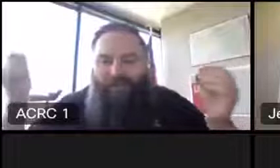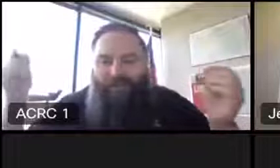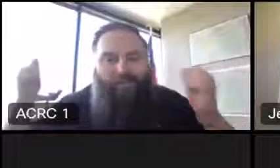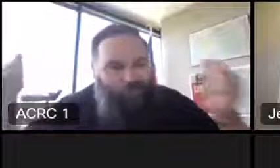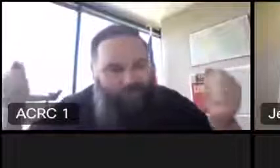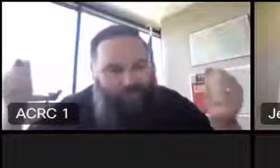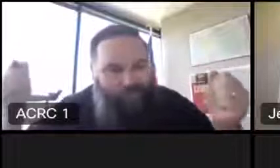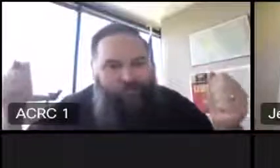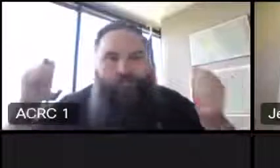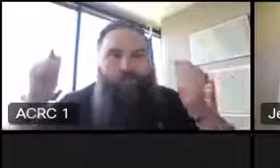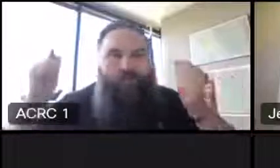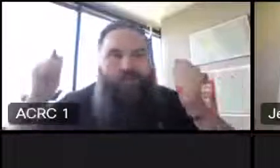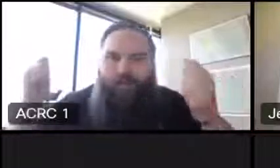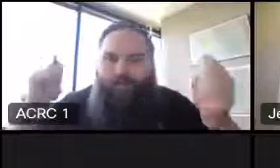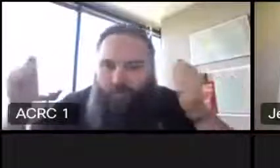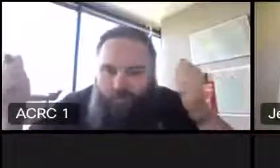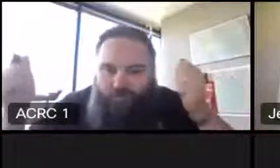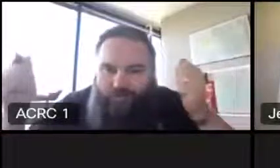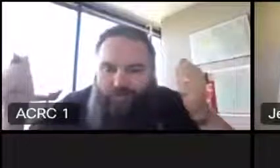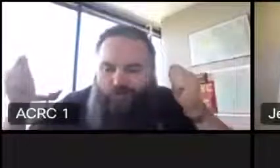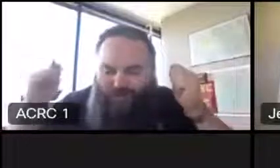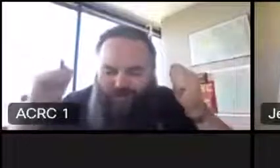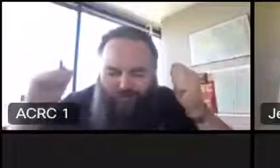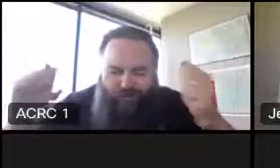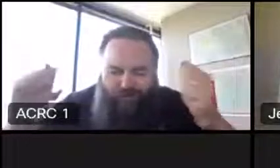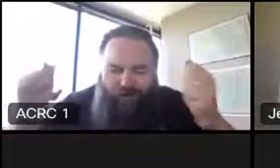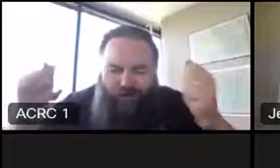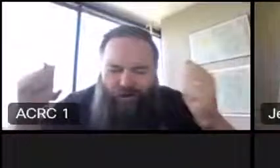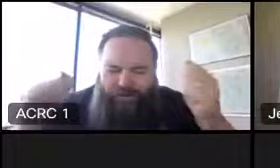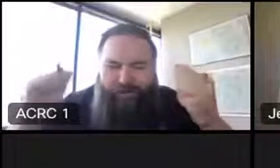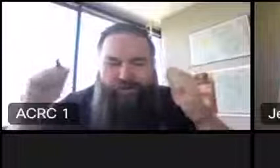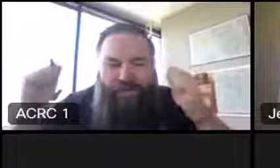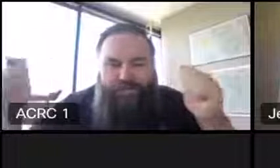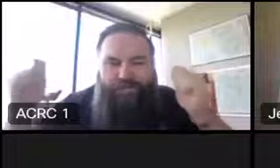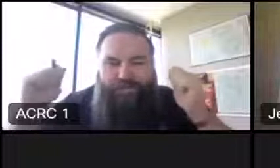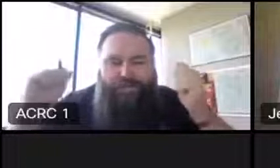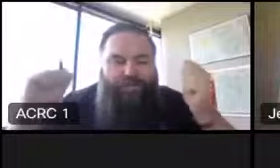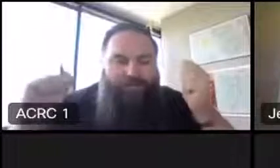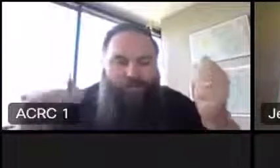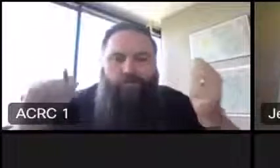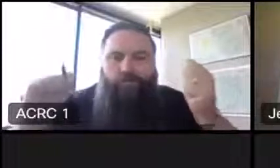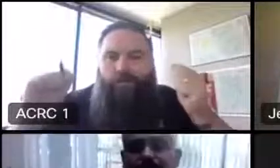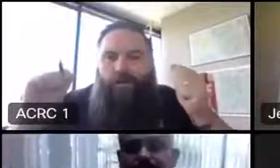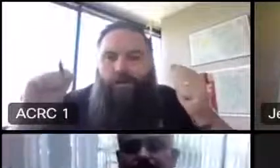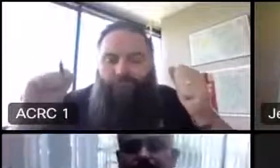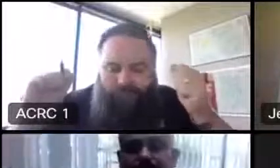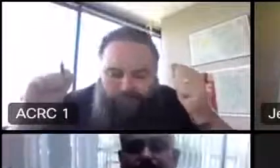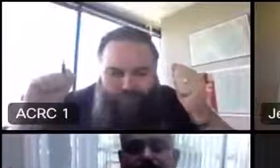are very good. Like, for example, San Gabe Pomona Regional Center put out some very good guidance on the changes